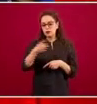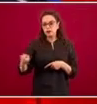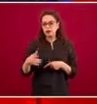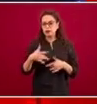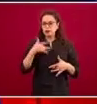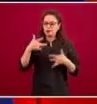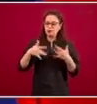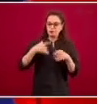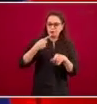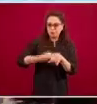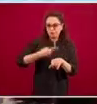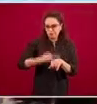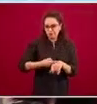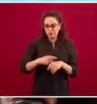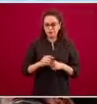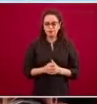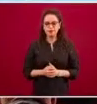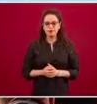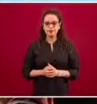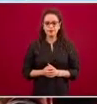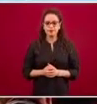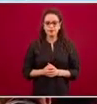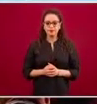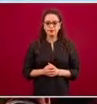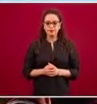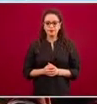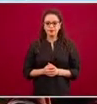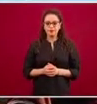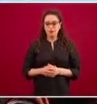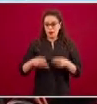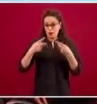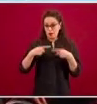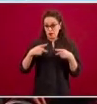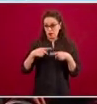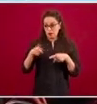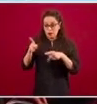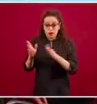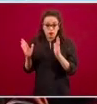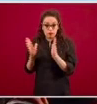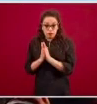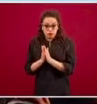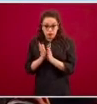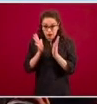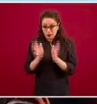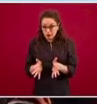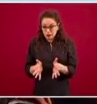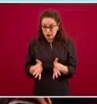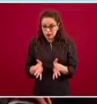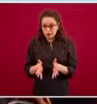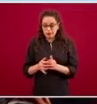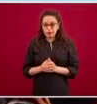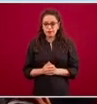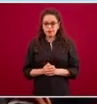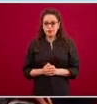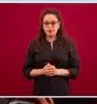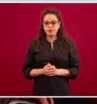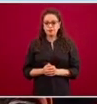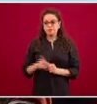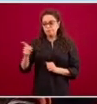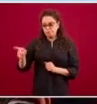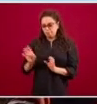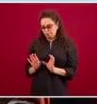What we can conclude from these curves is that the mortality curve has roughly the same behavior